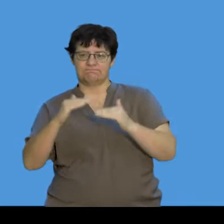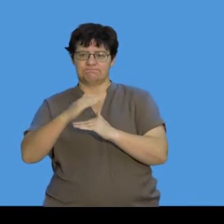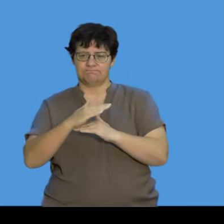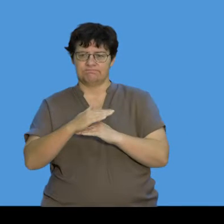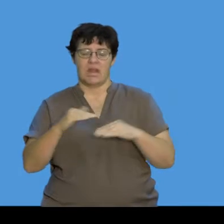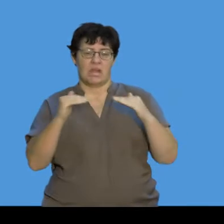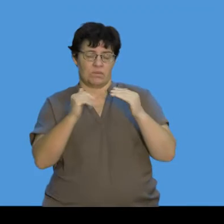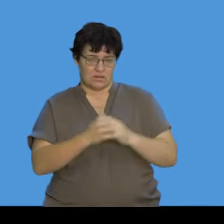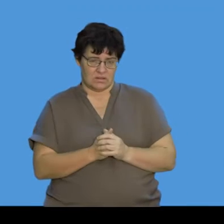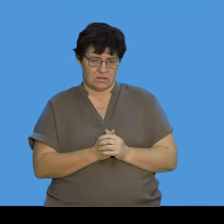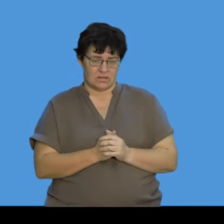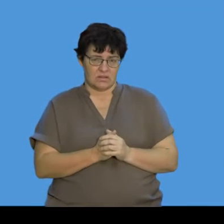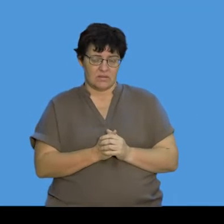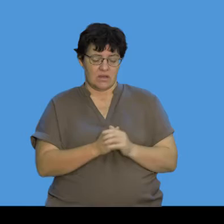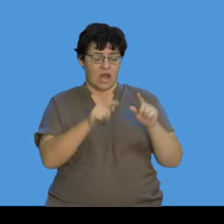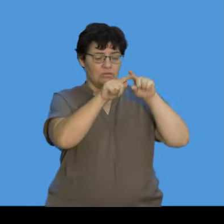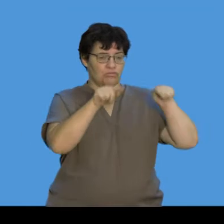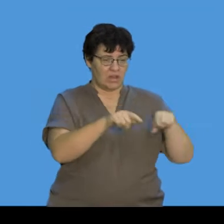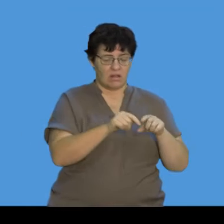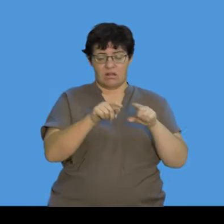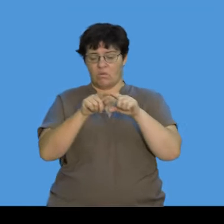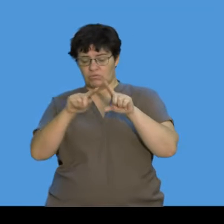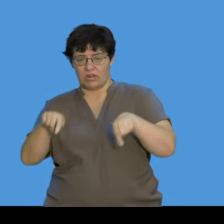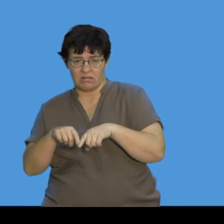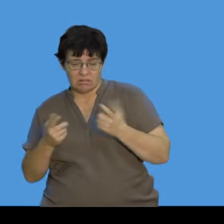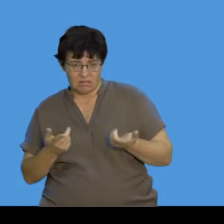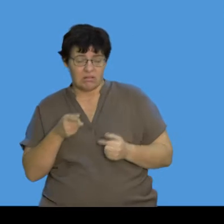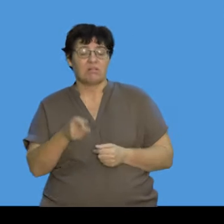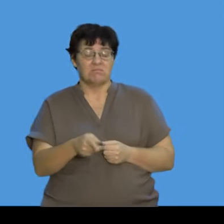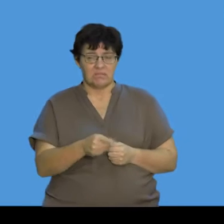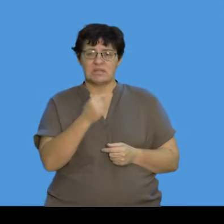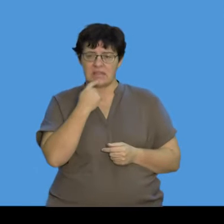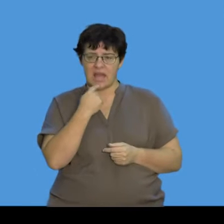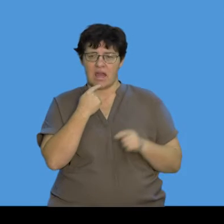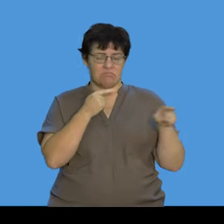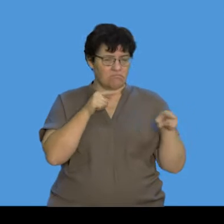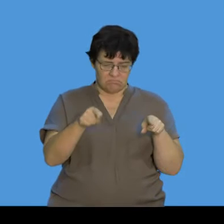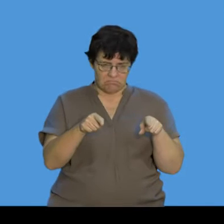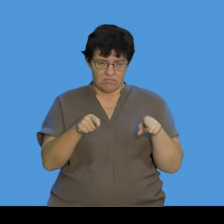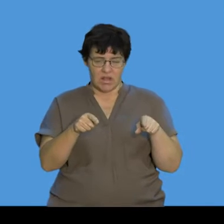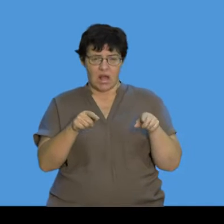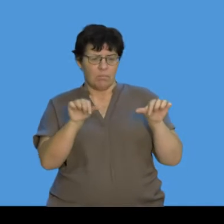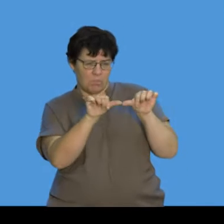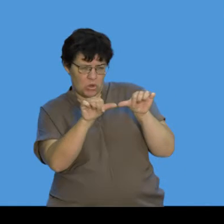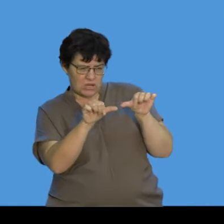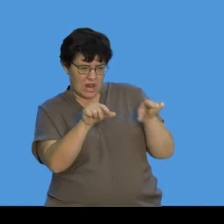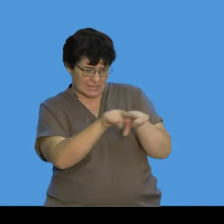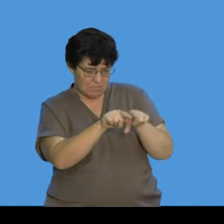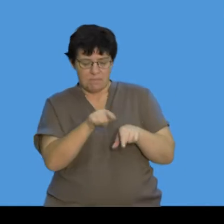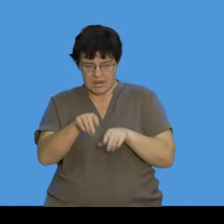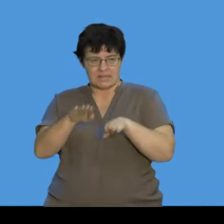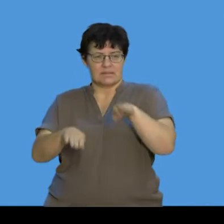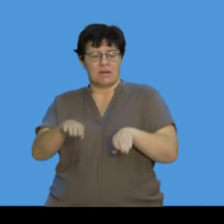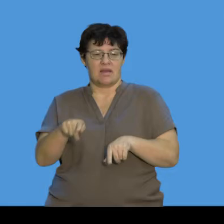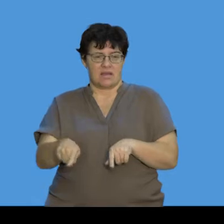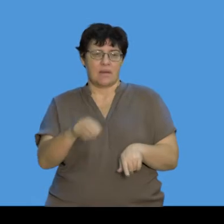two triangles or two shapes are proportional, we claim that they are similar. And if they are similar, it then means that